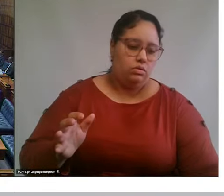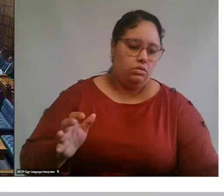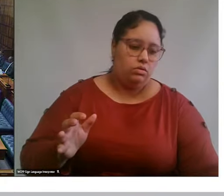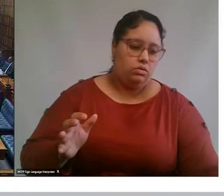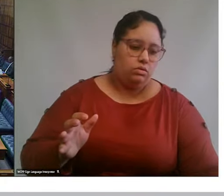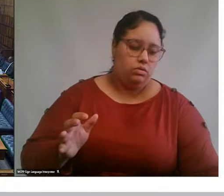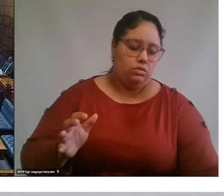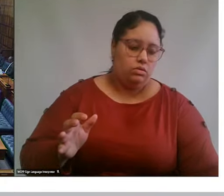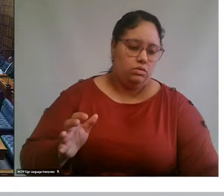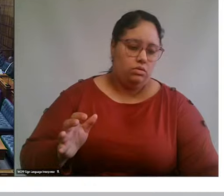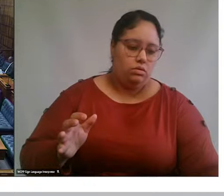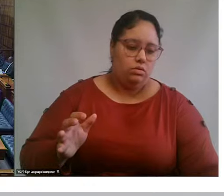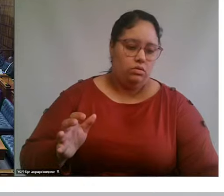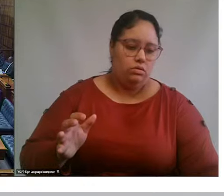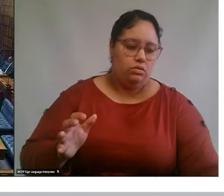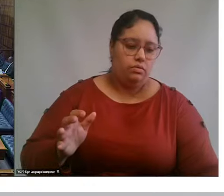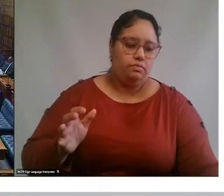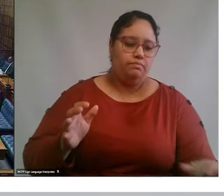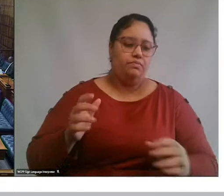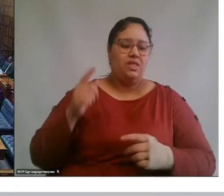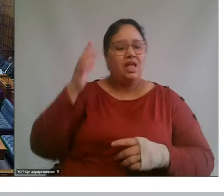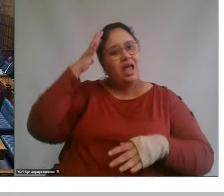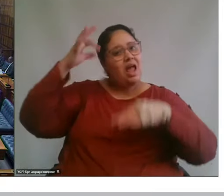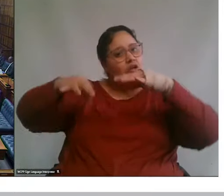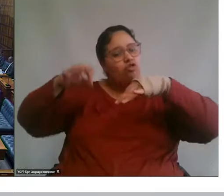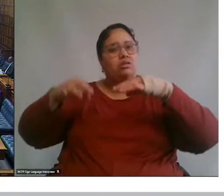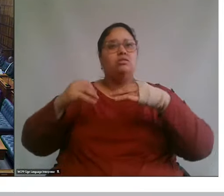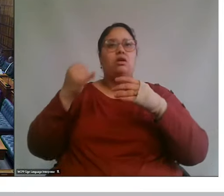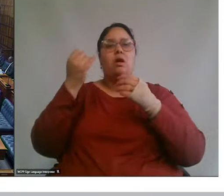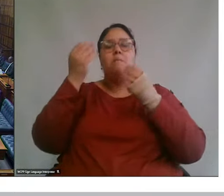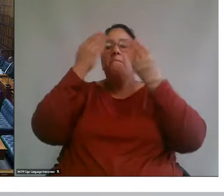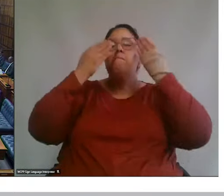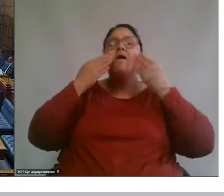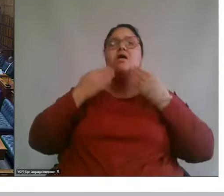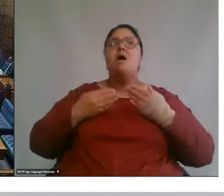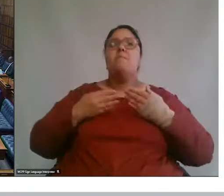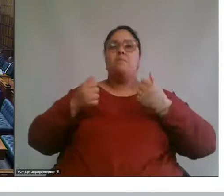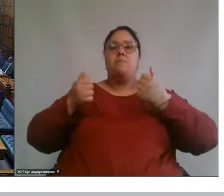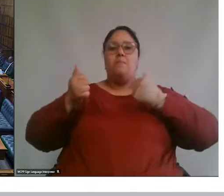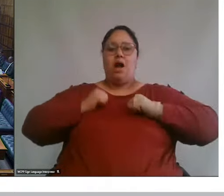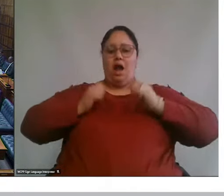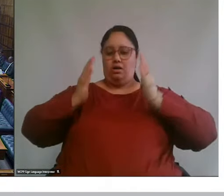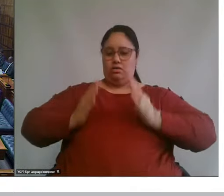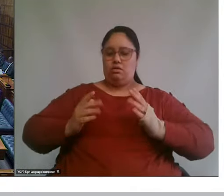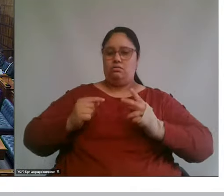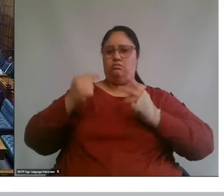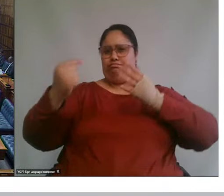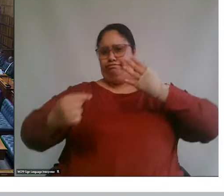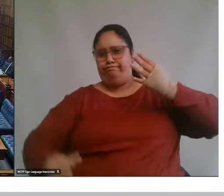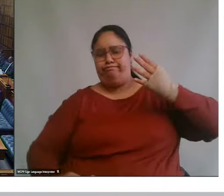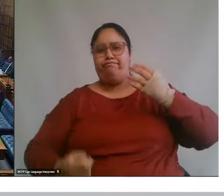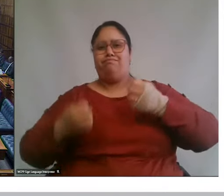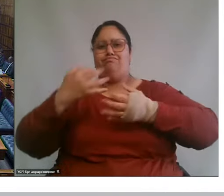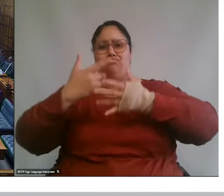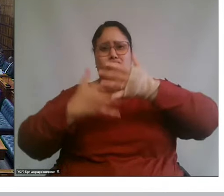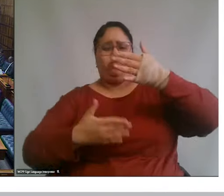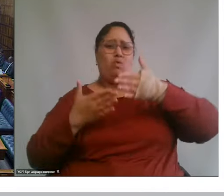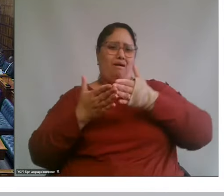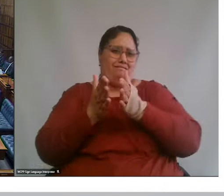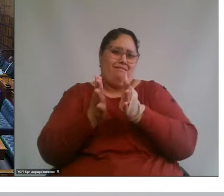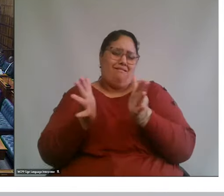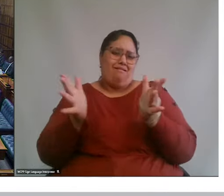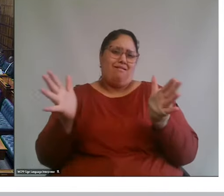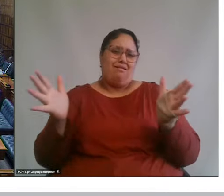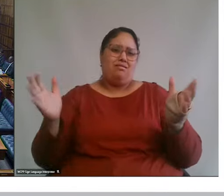crew makeup artists hair artists actors it's it's all over the Spectrum so it's it's got a quite a wide reaching